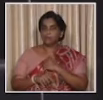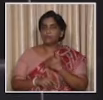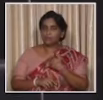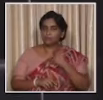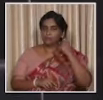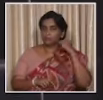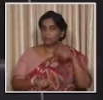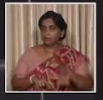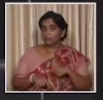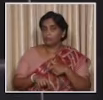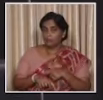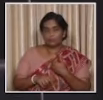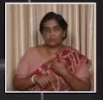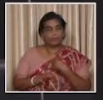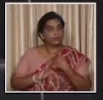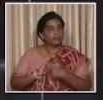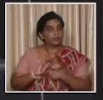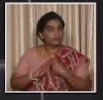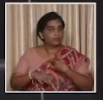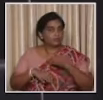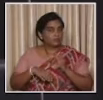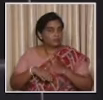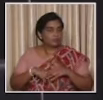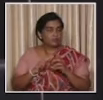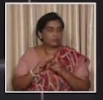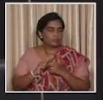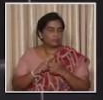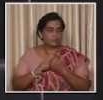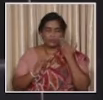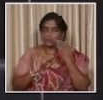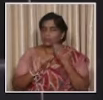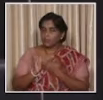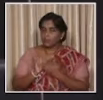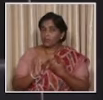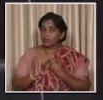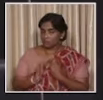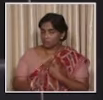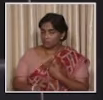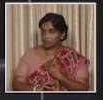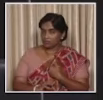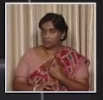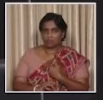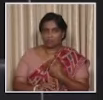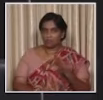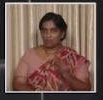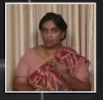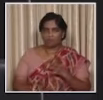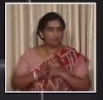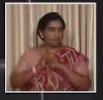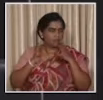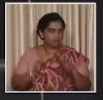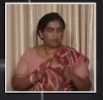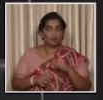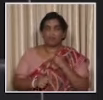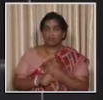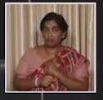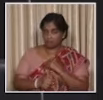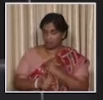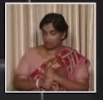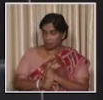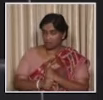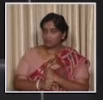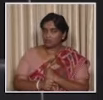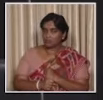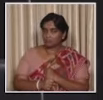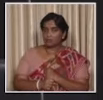where we cannot make heavy public investment even on public utilities